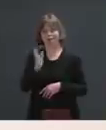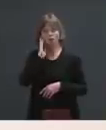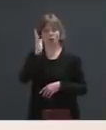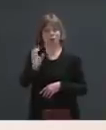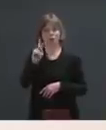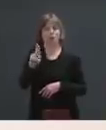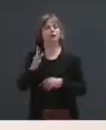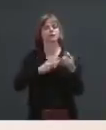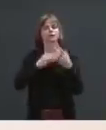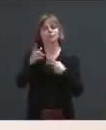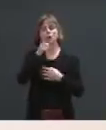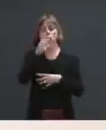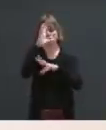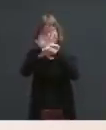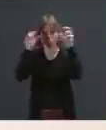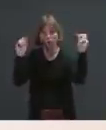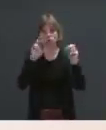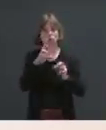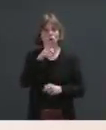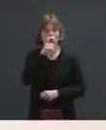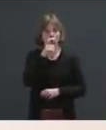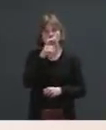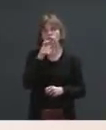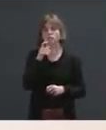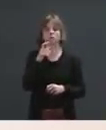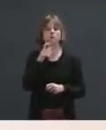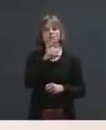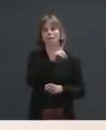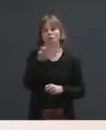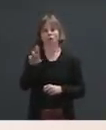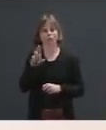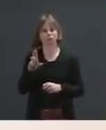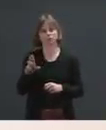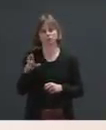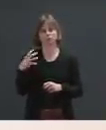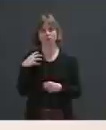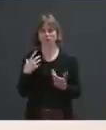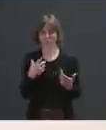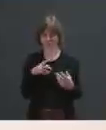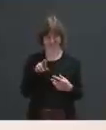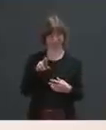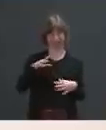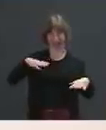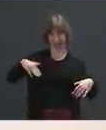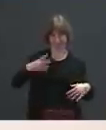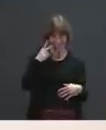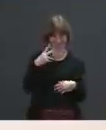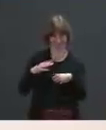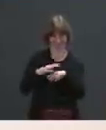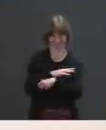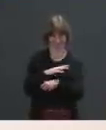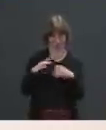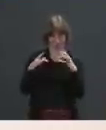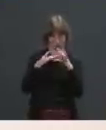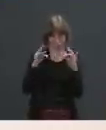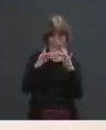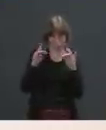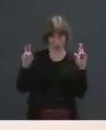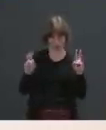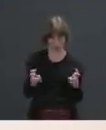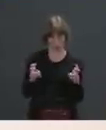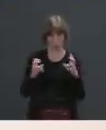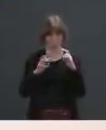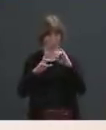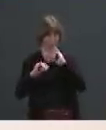party? Well, I think the difficulty is I haven't seen the full context of the quote or interview of